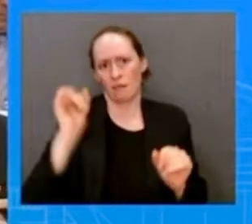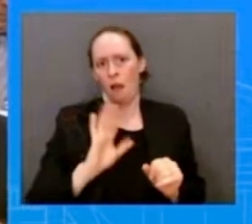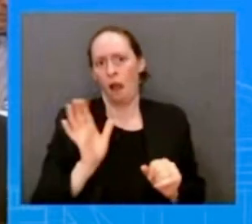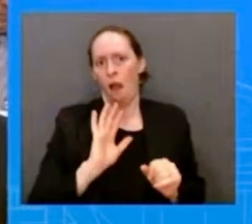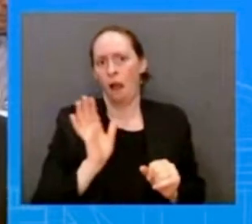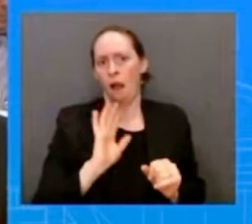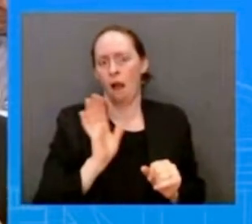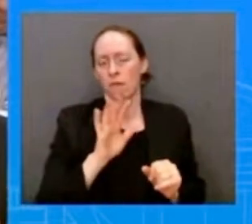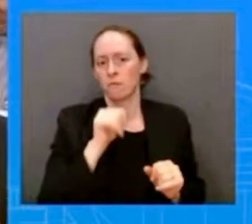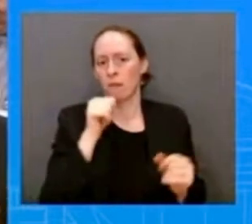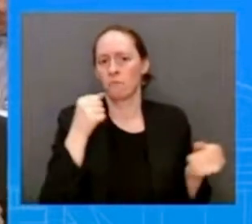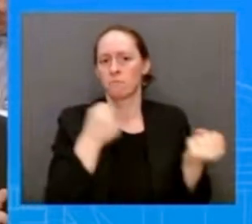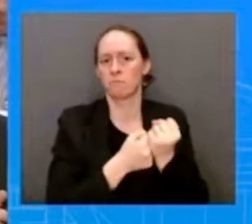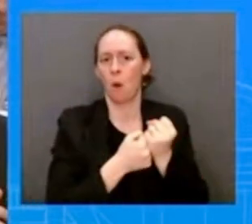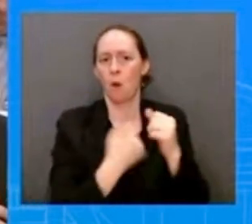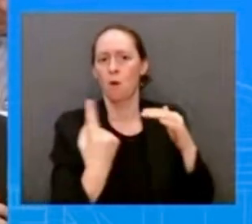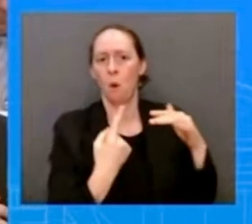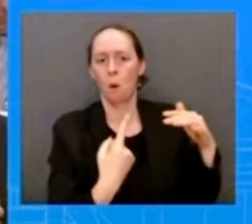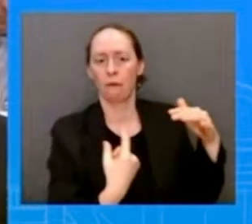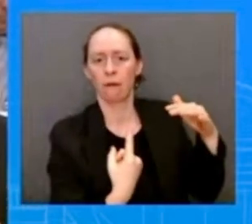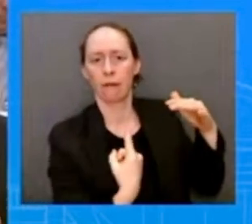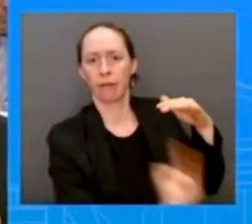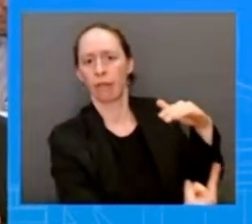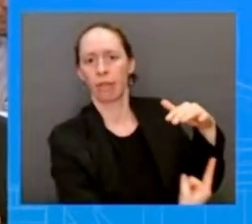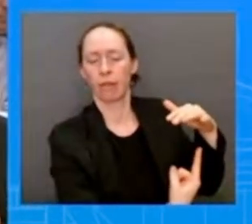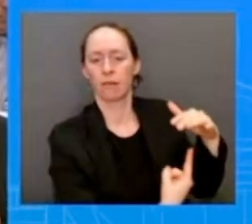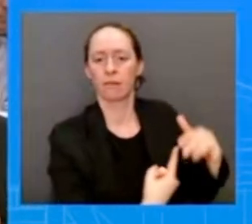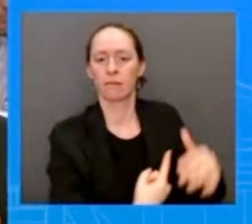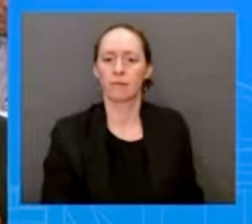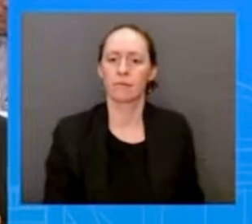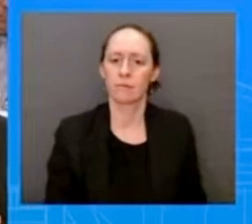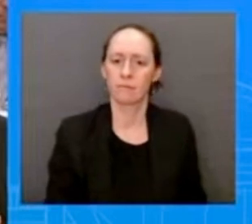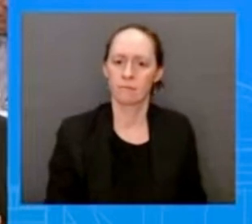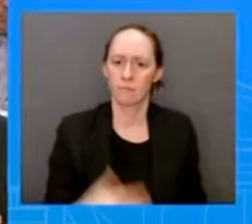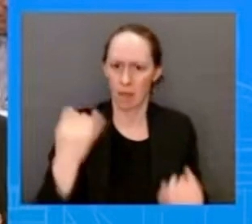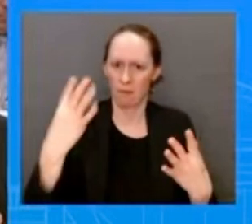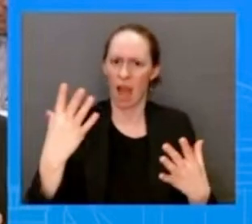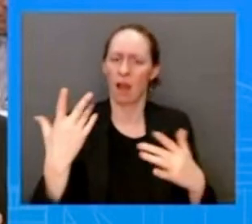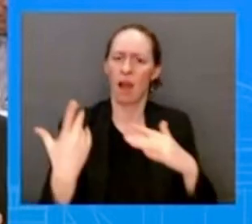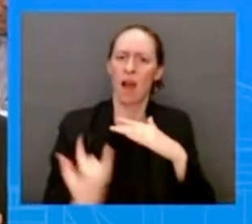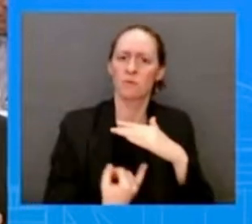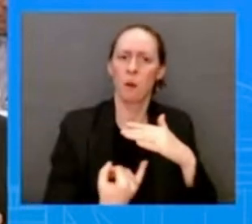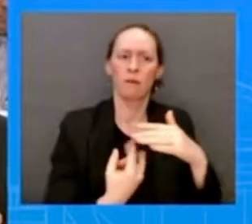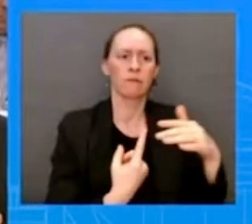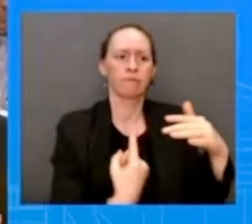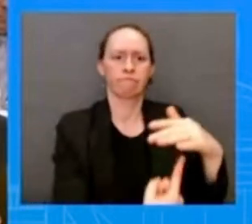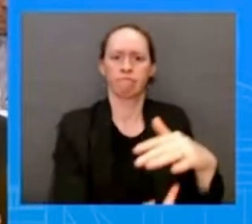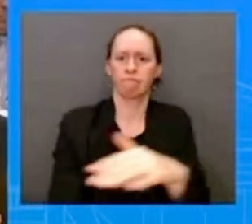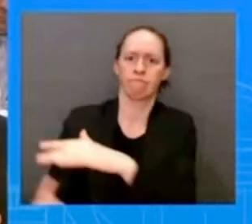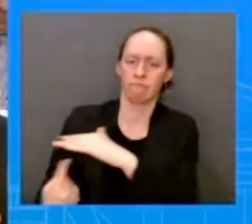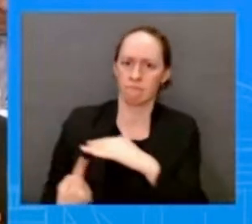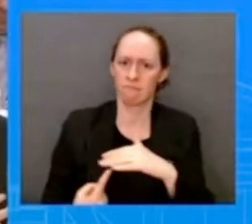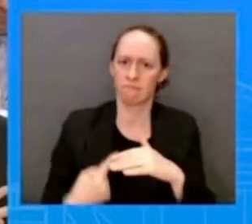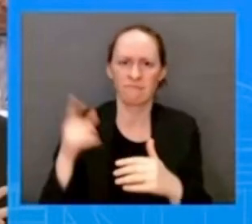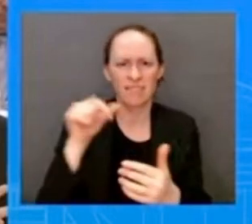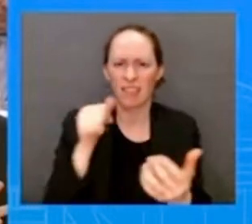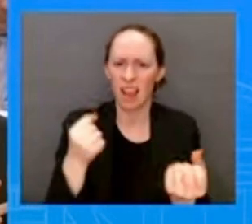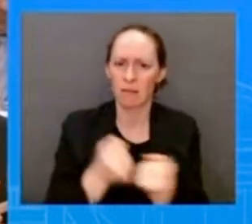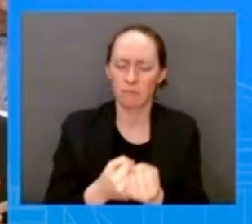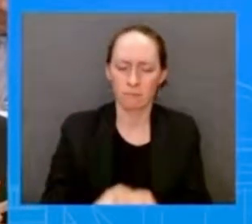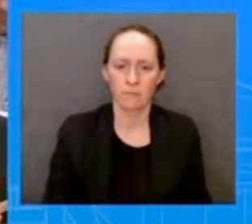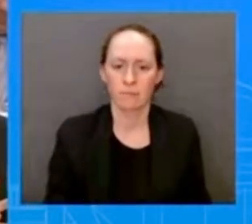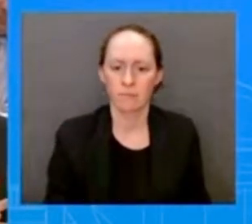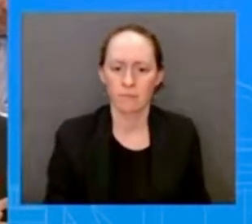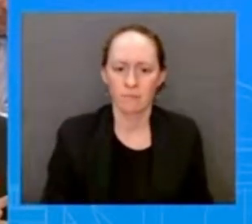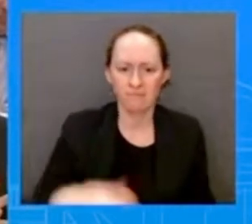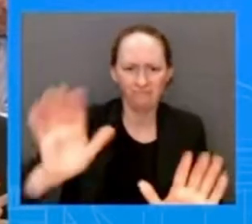in solitary confinement during his time in office, and also what steps will he take going forward? So not the death. Not the death penalty. Okay. I was confused on that. Okay.